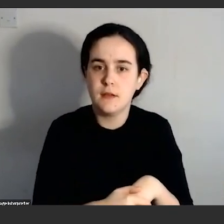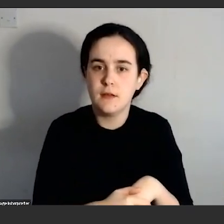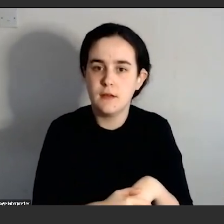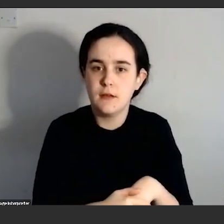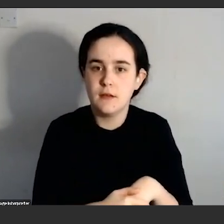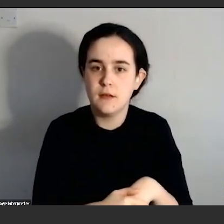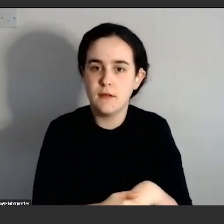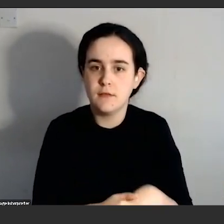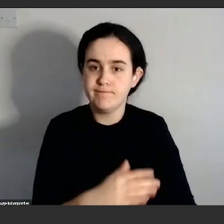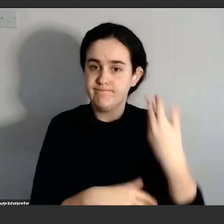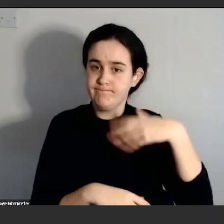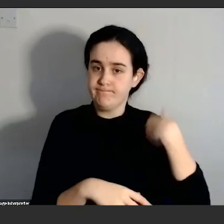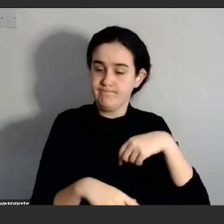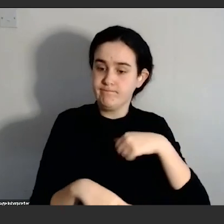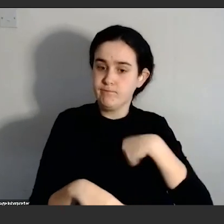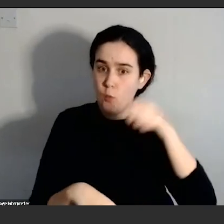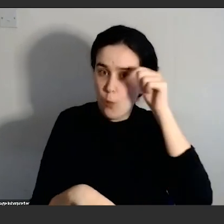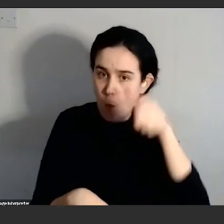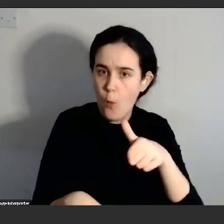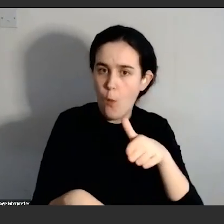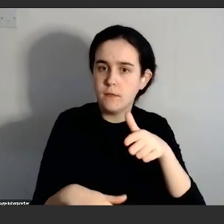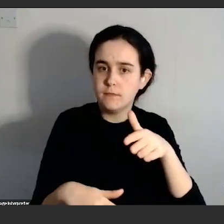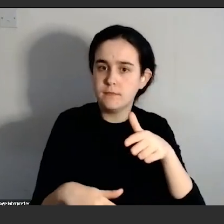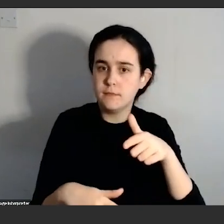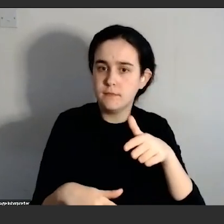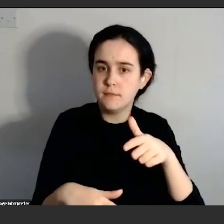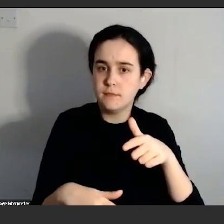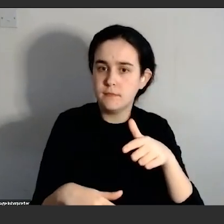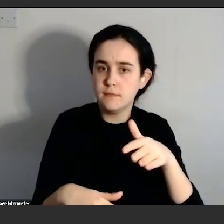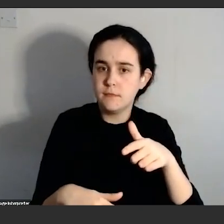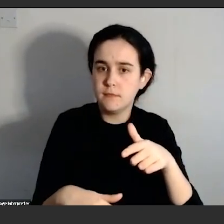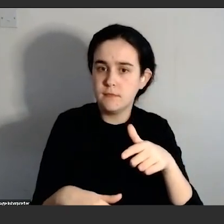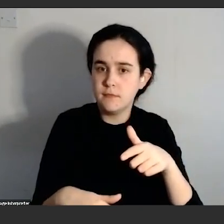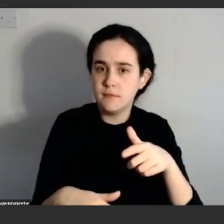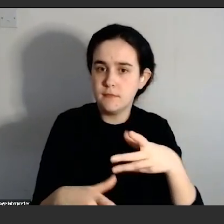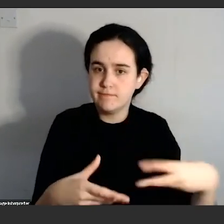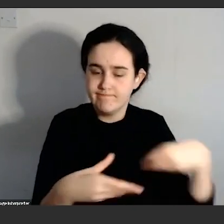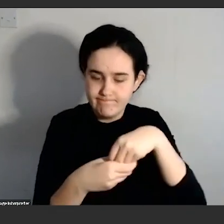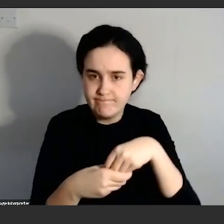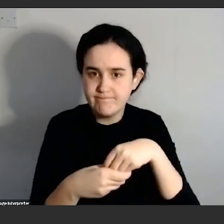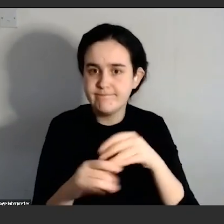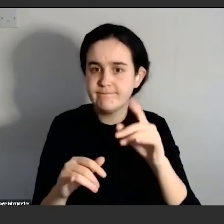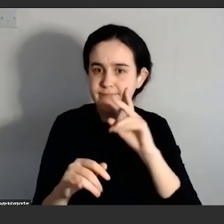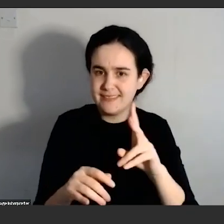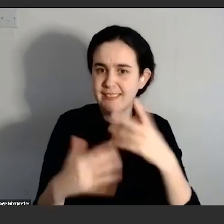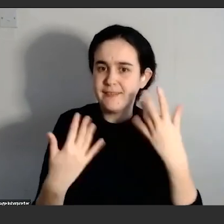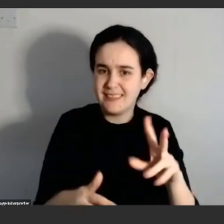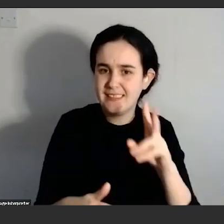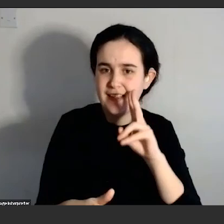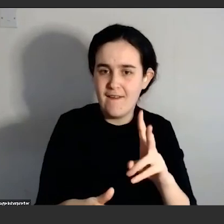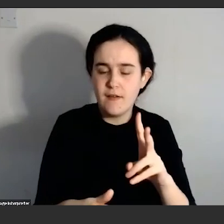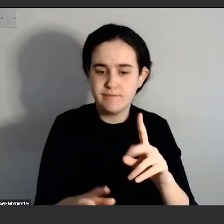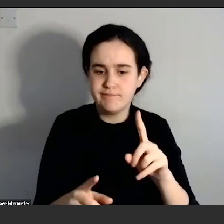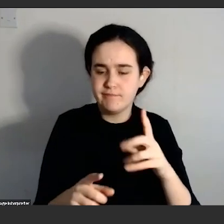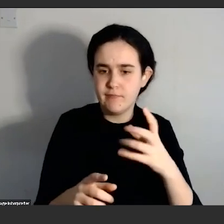health services. However, this right is guaranteed under the Convention on the Rights of Persons with Disabilities,